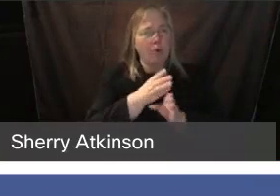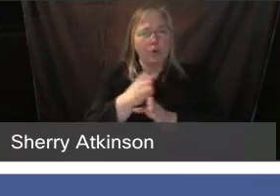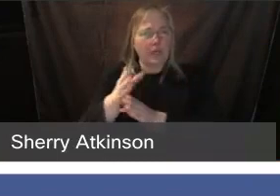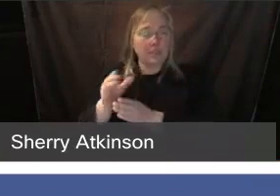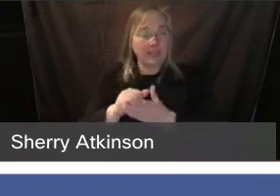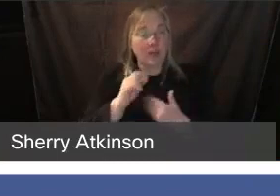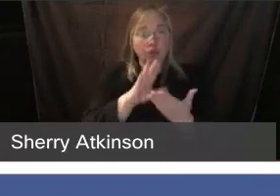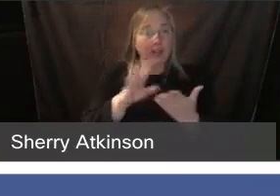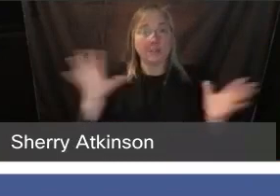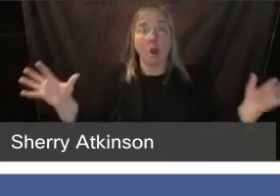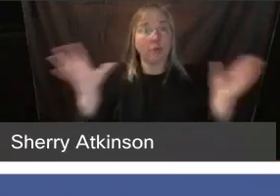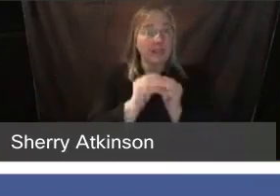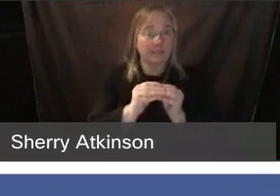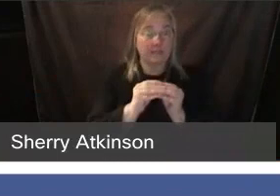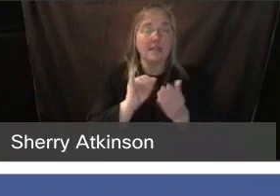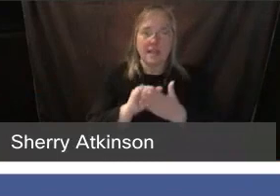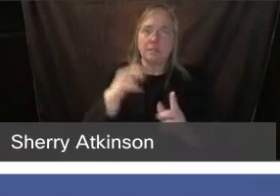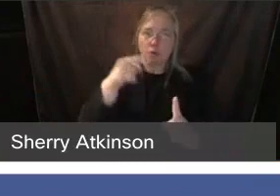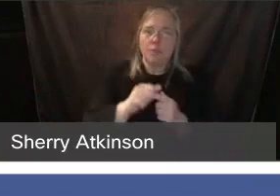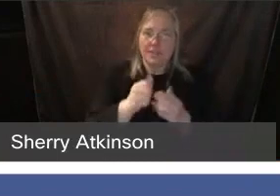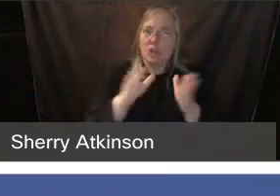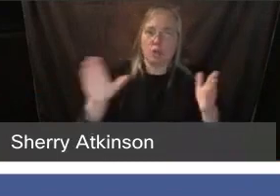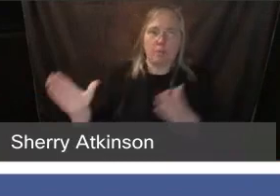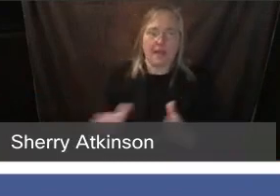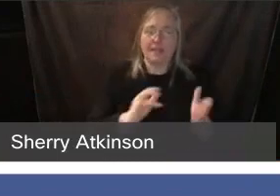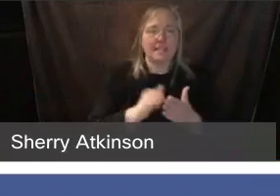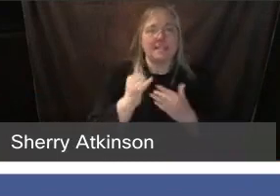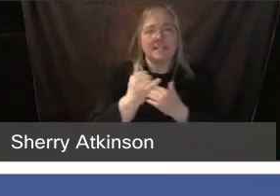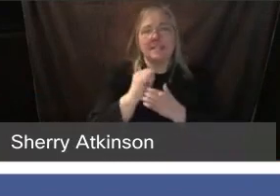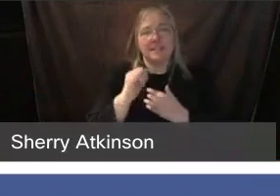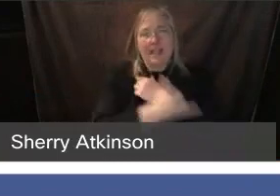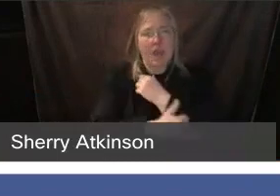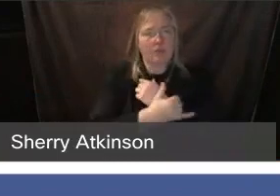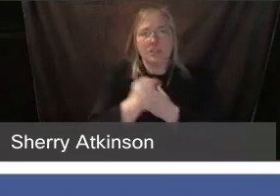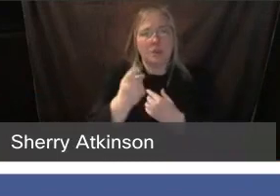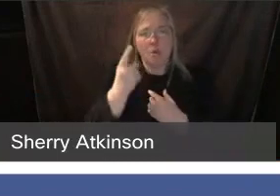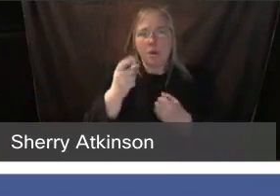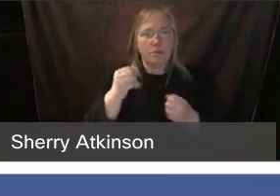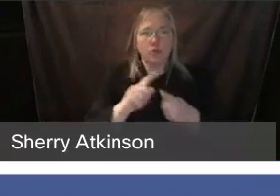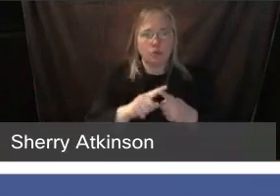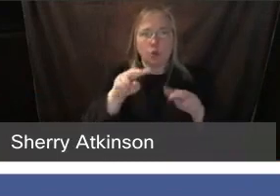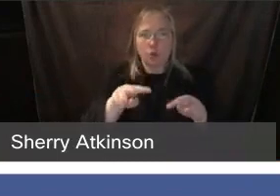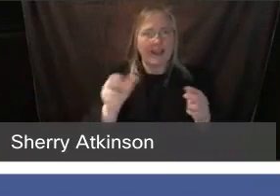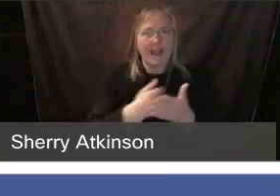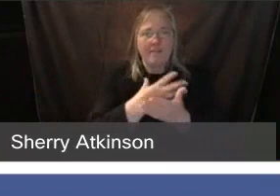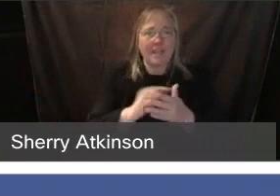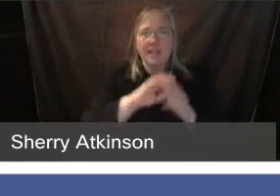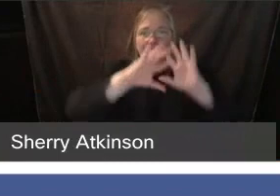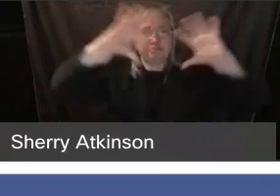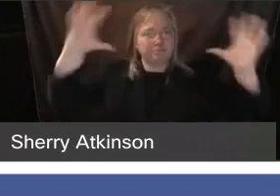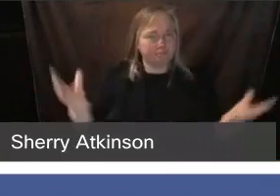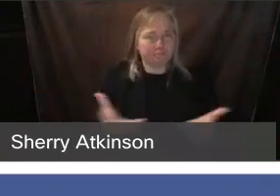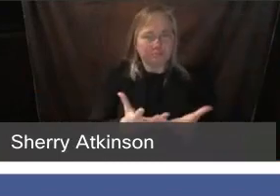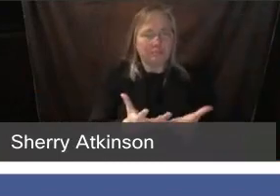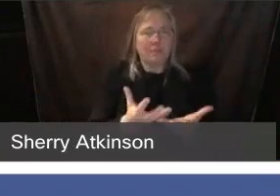comprehensively. So that's the key with the general plan. It's the county's one opportunity to look at these things in a comprehensive fashion. And it looks